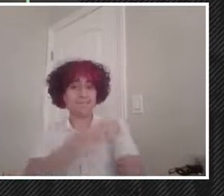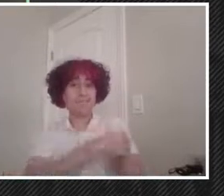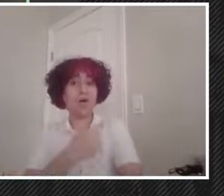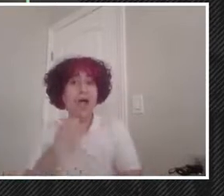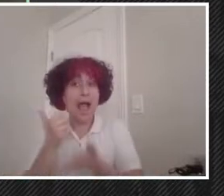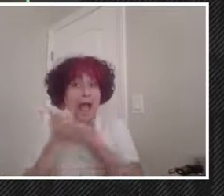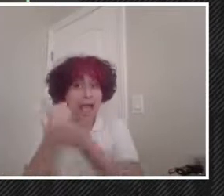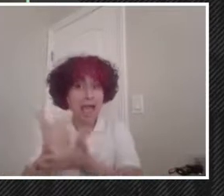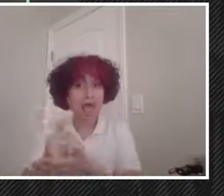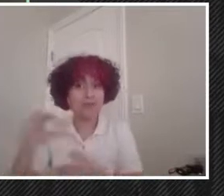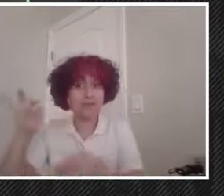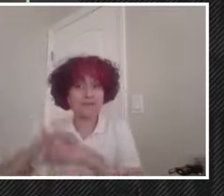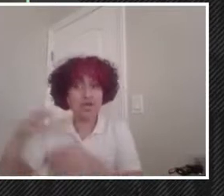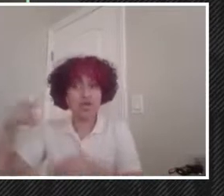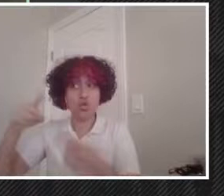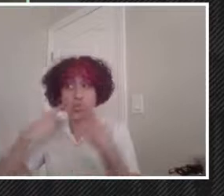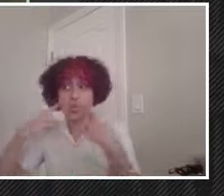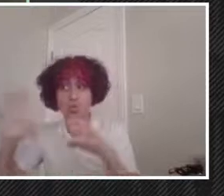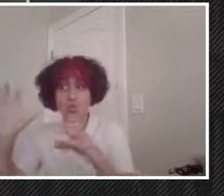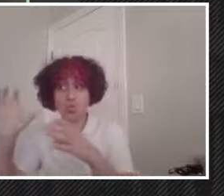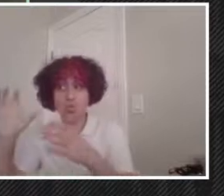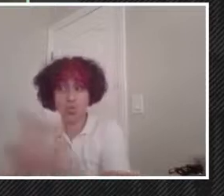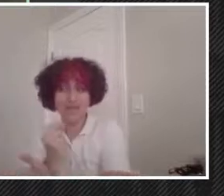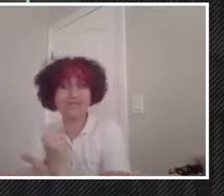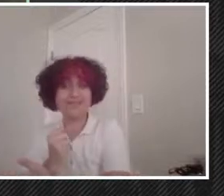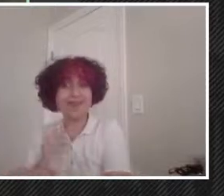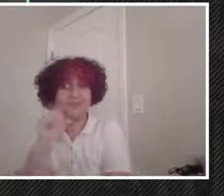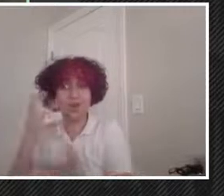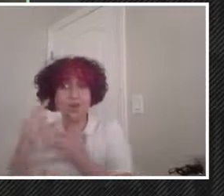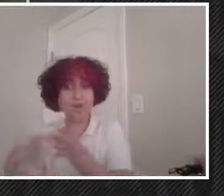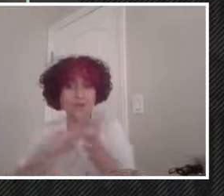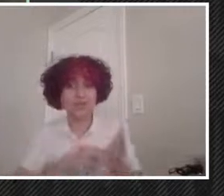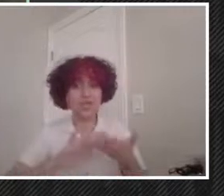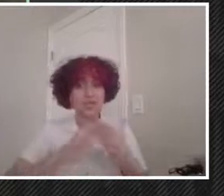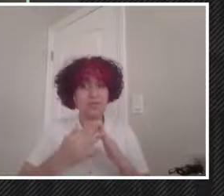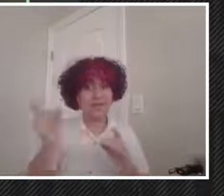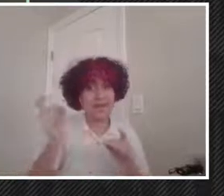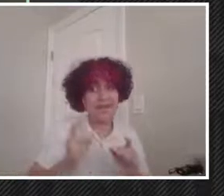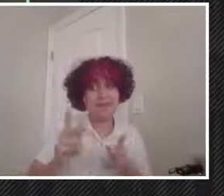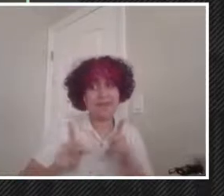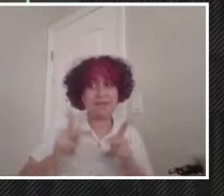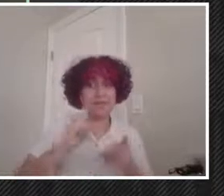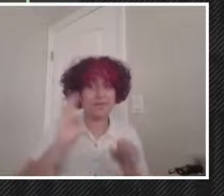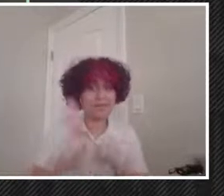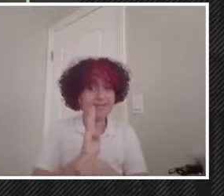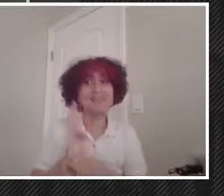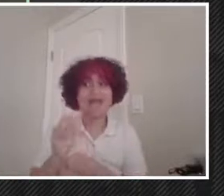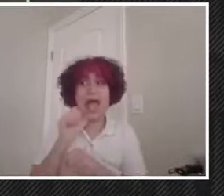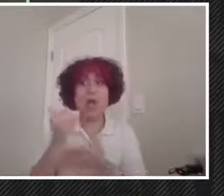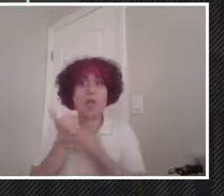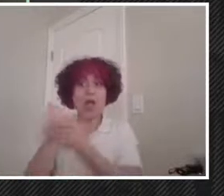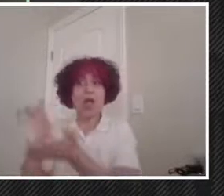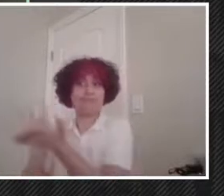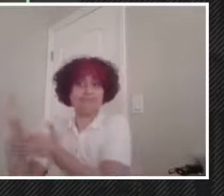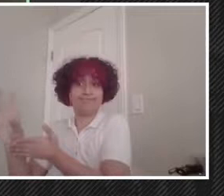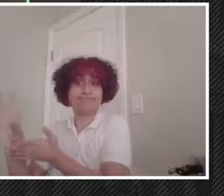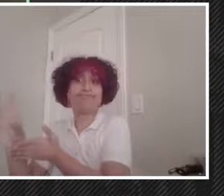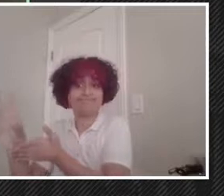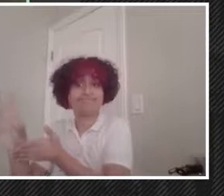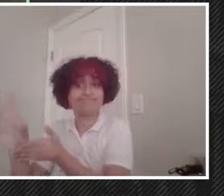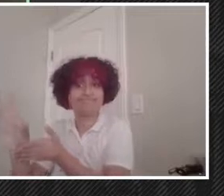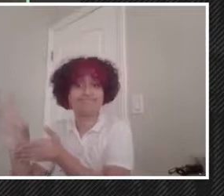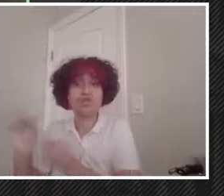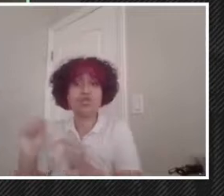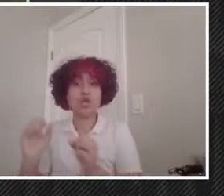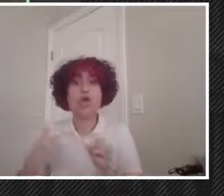elected. And if you no longer represent my needs and the community's needs and doing the people's business, I will help take you out. And so I think we just really need